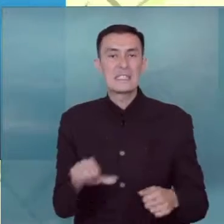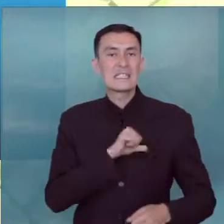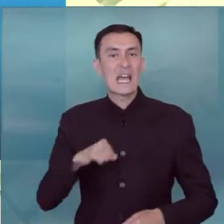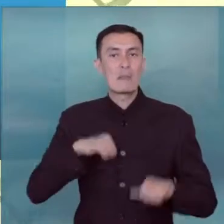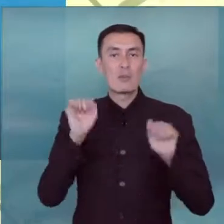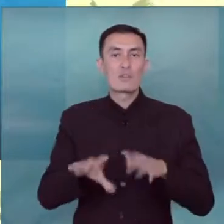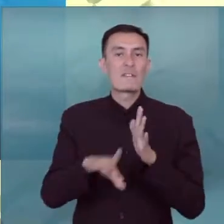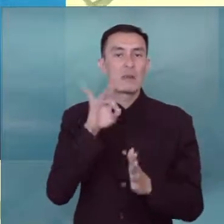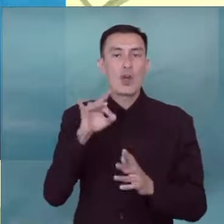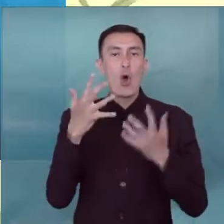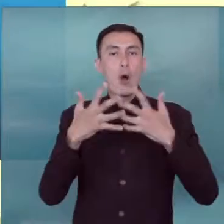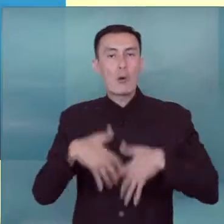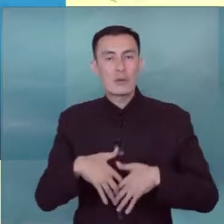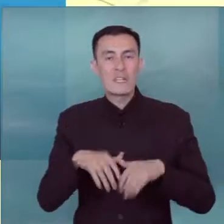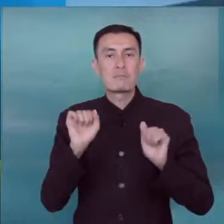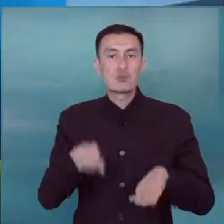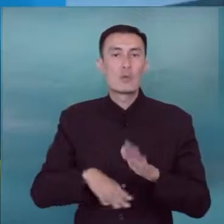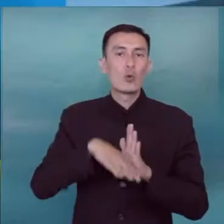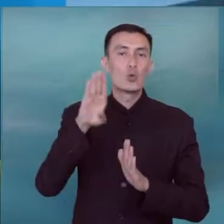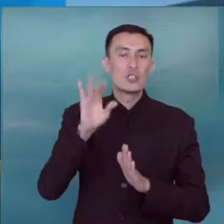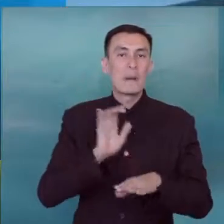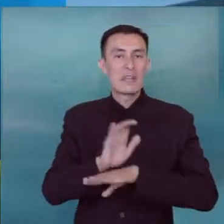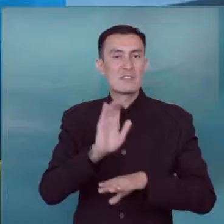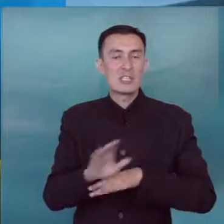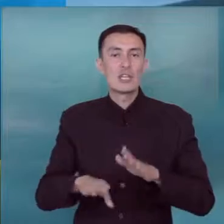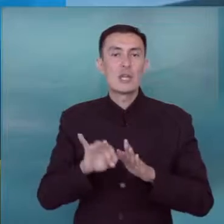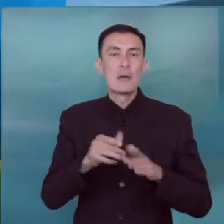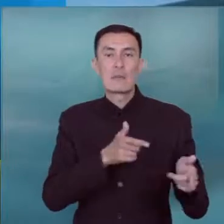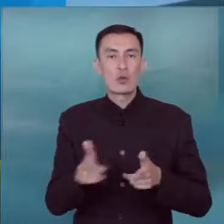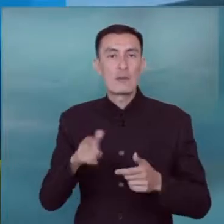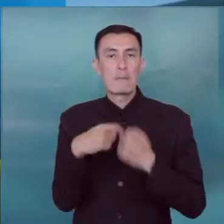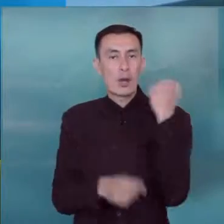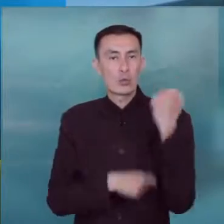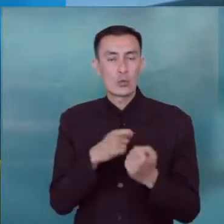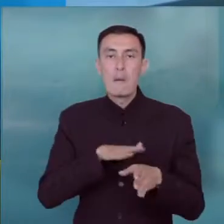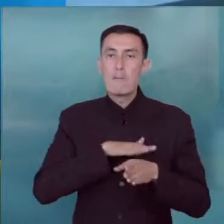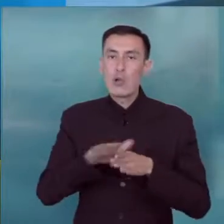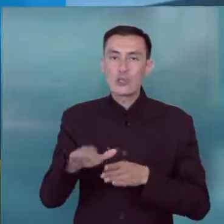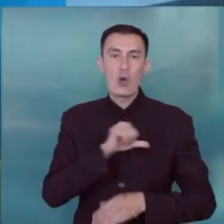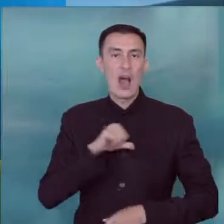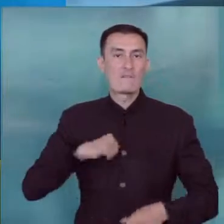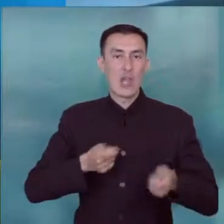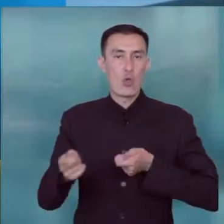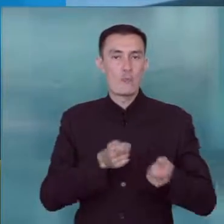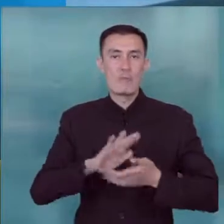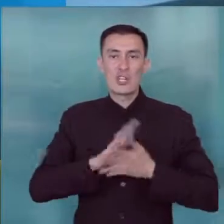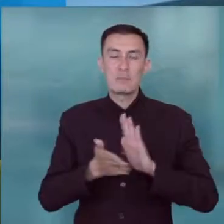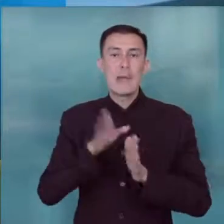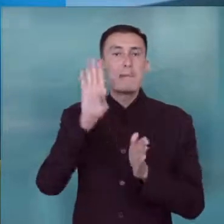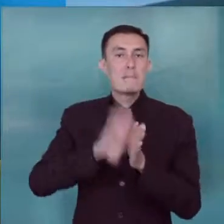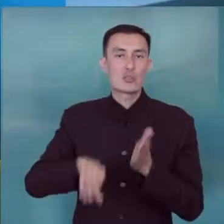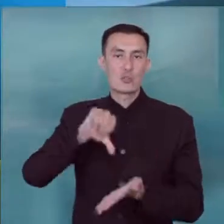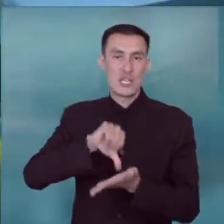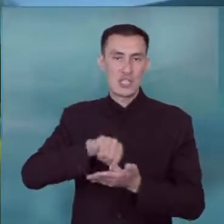to interact with produced goods, and, if necessary, to identify equipment that can improve, produce, and release the